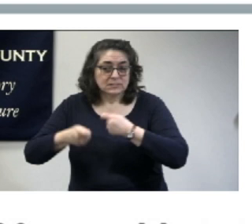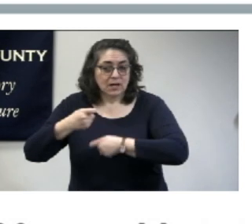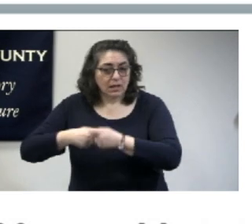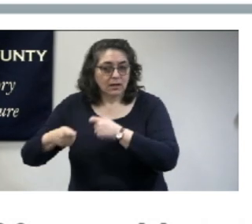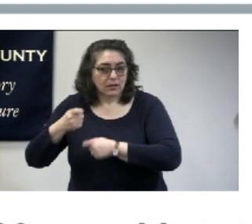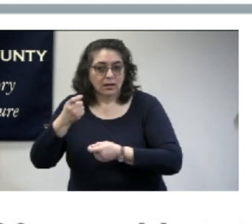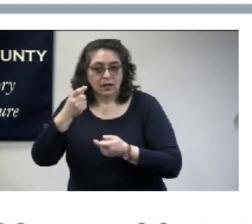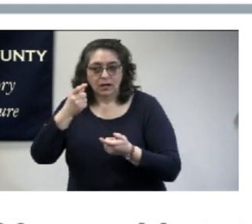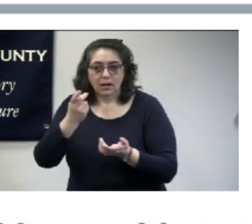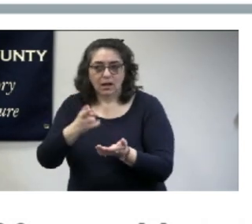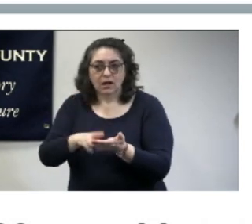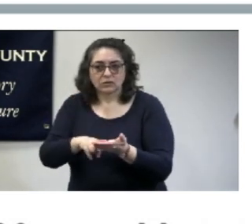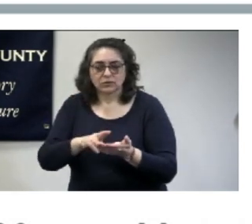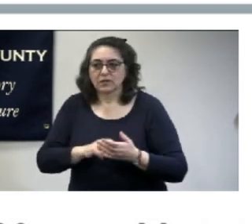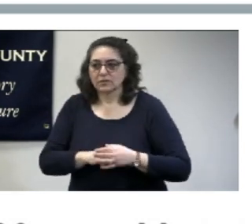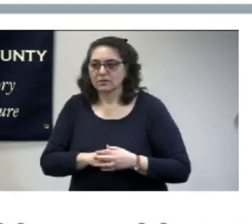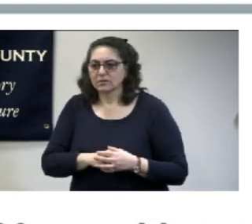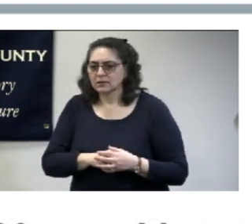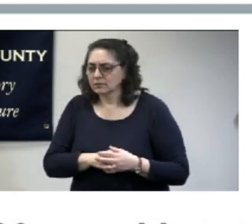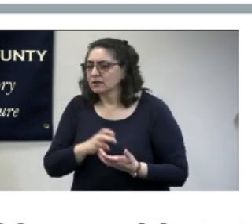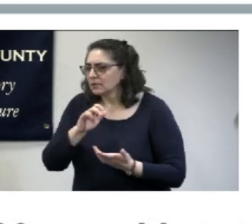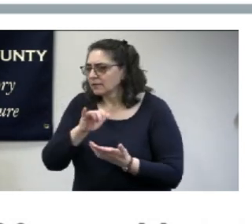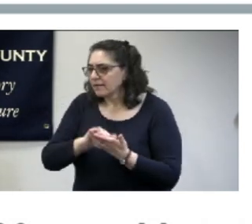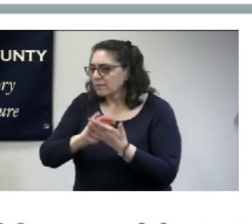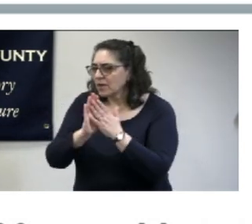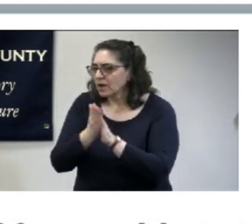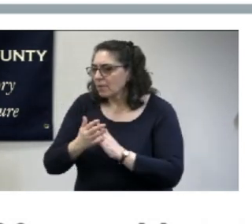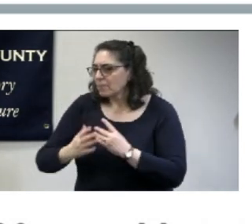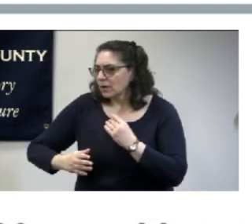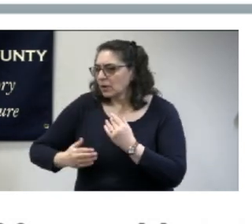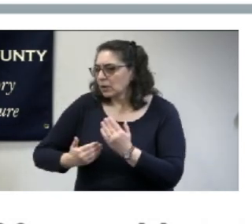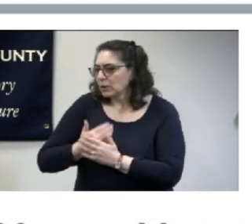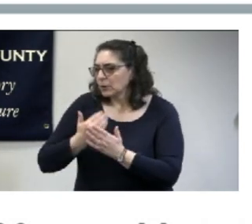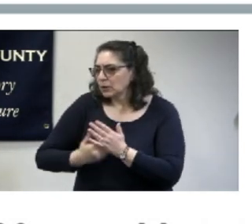the foam is a new addition